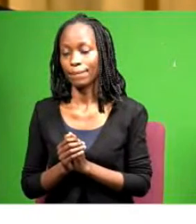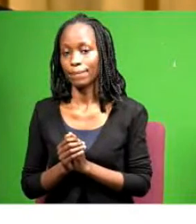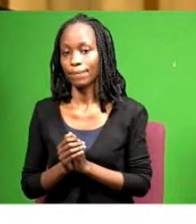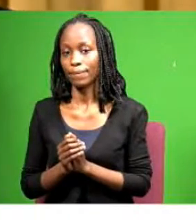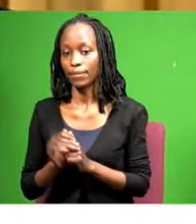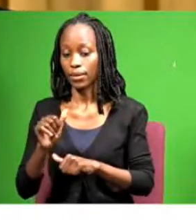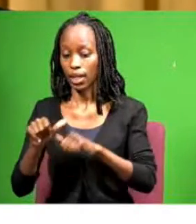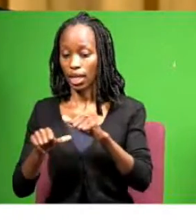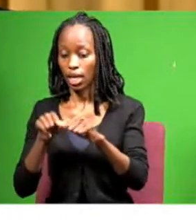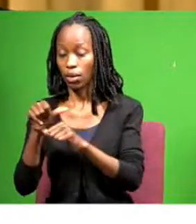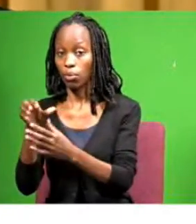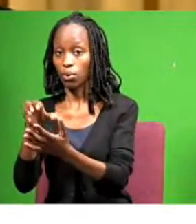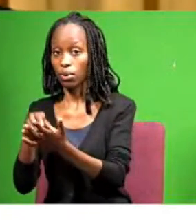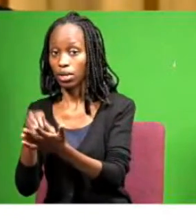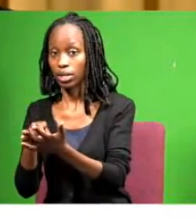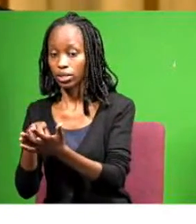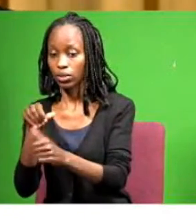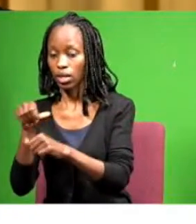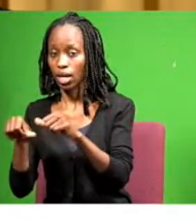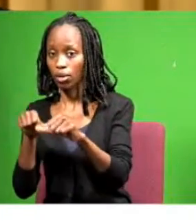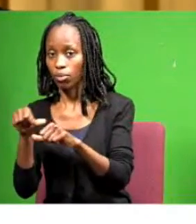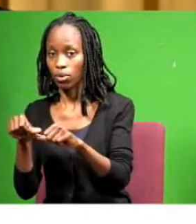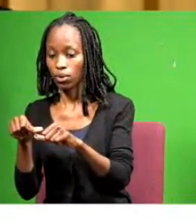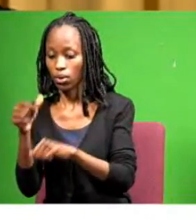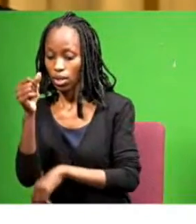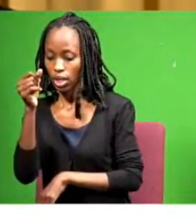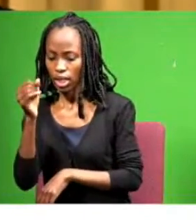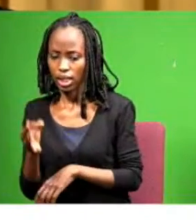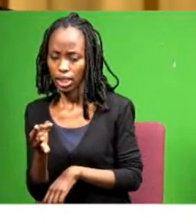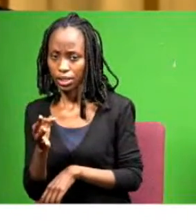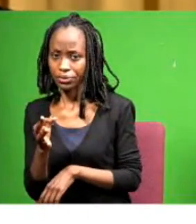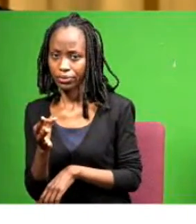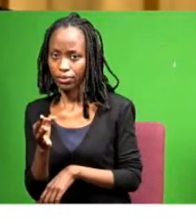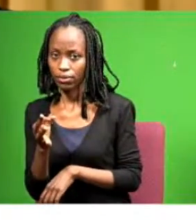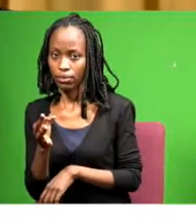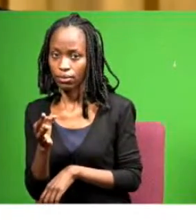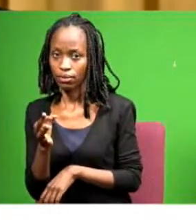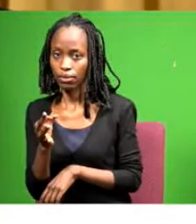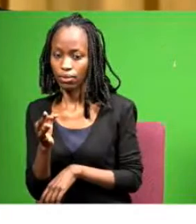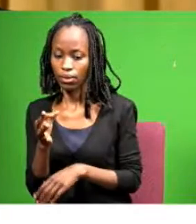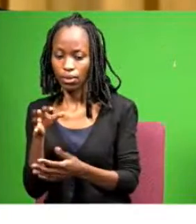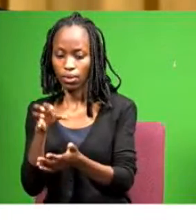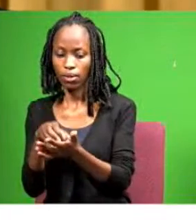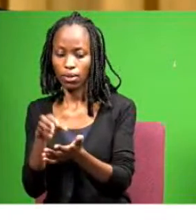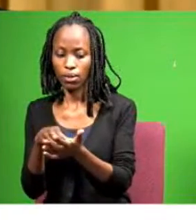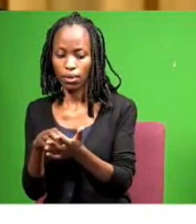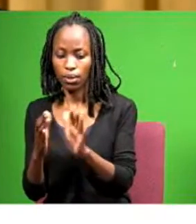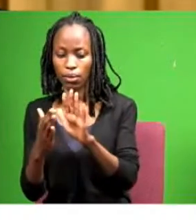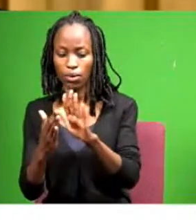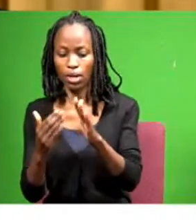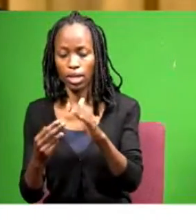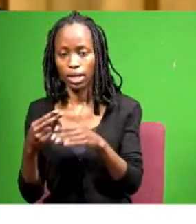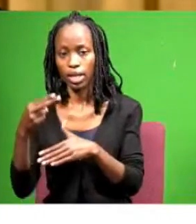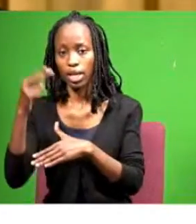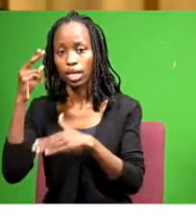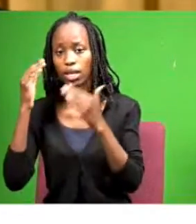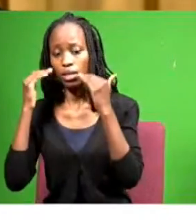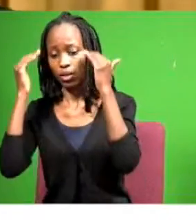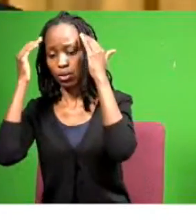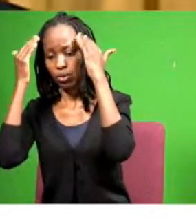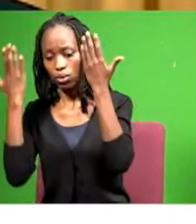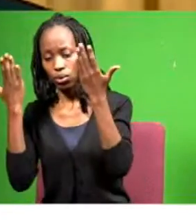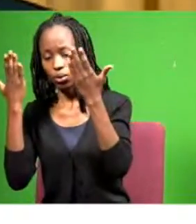on the issues regarding whether the issues before the High Court were moot or